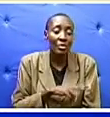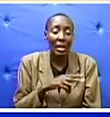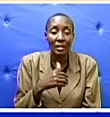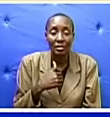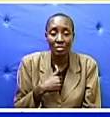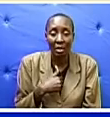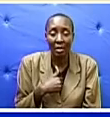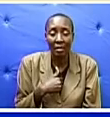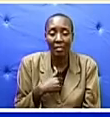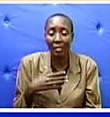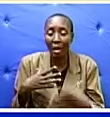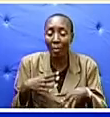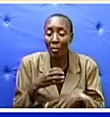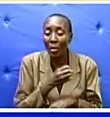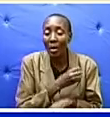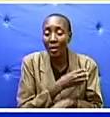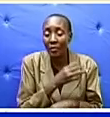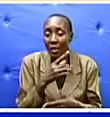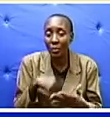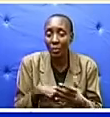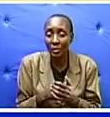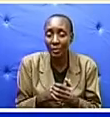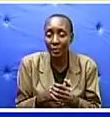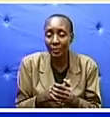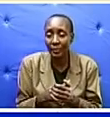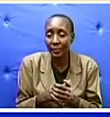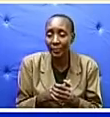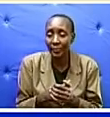people, the fear? You know,